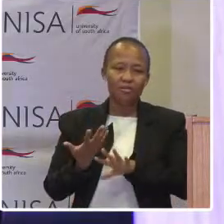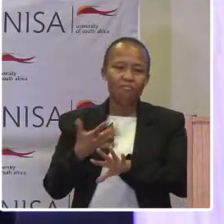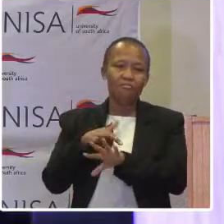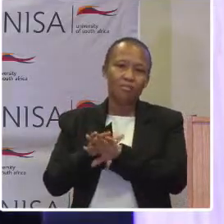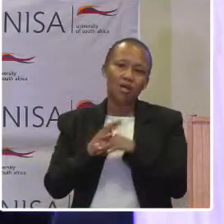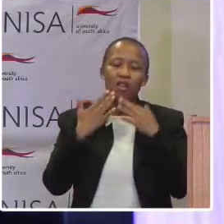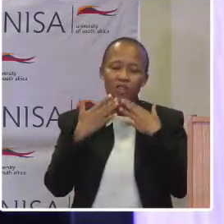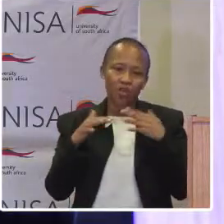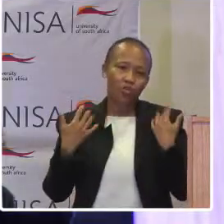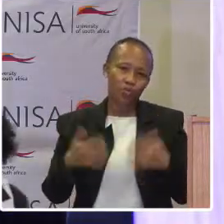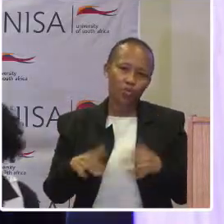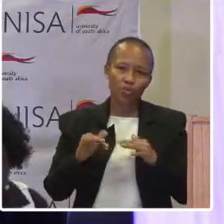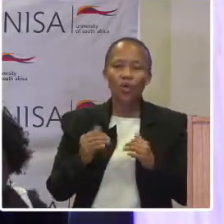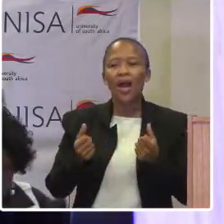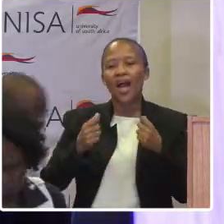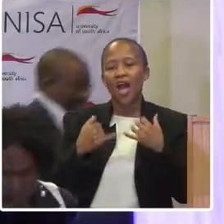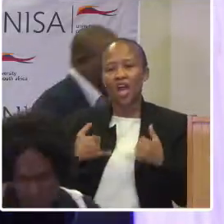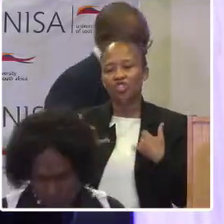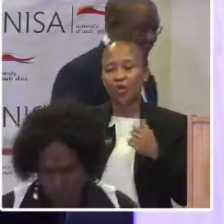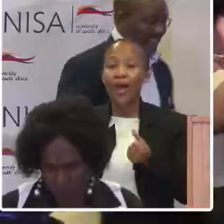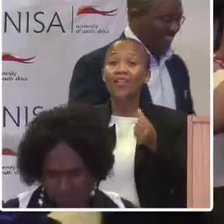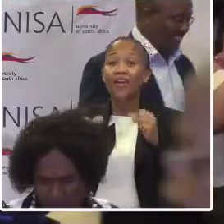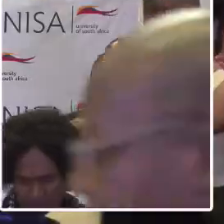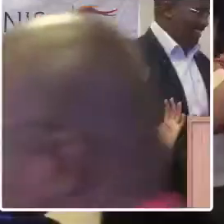session. I hand over to Prof. Doi.